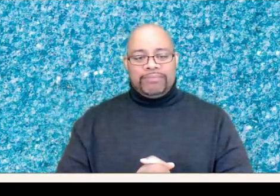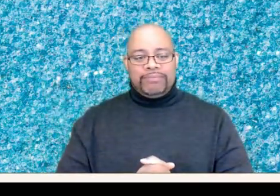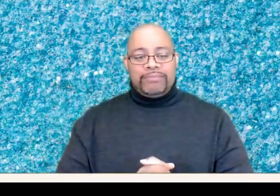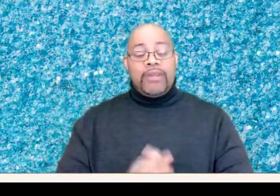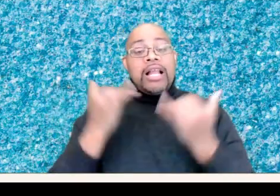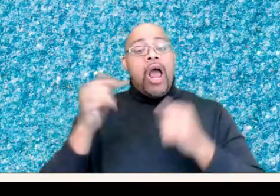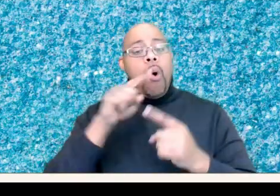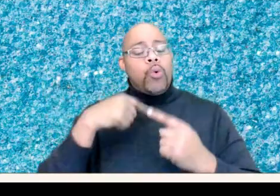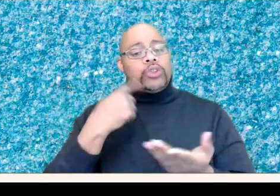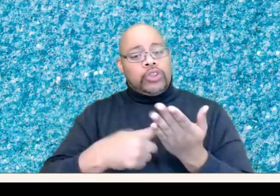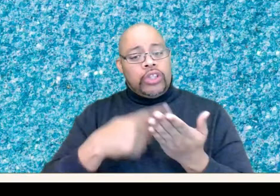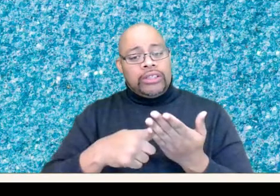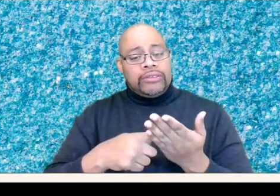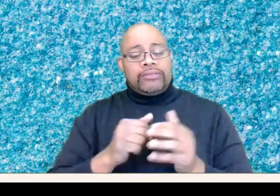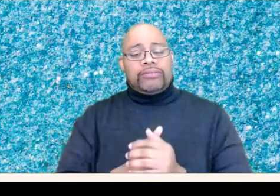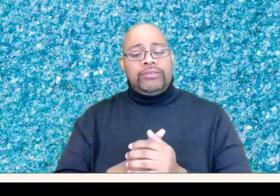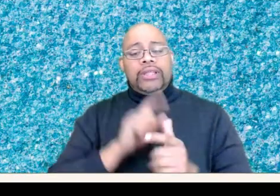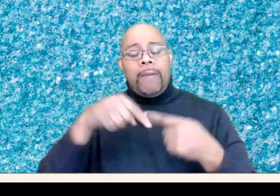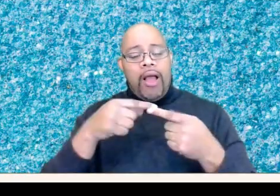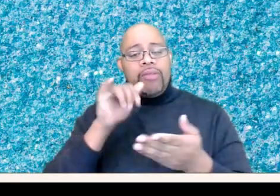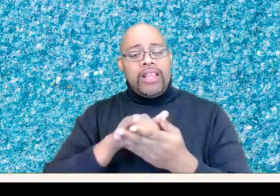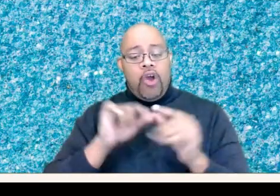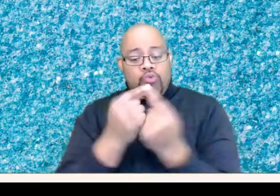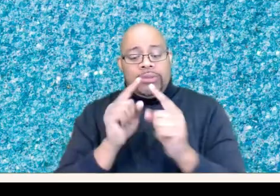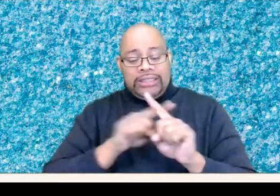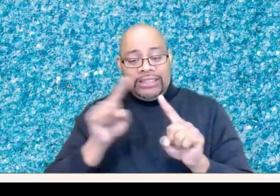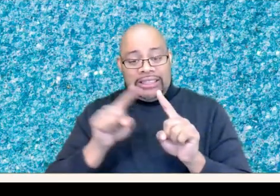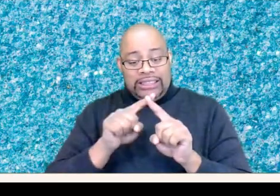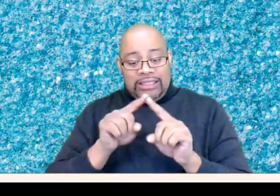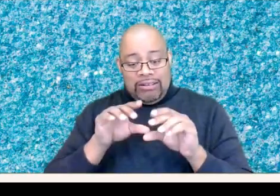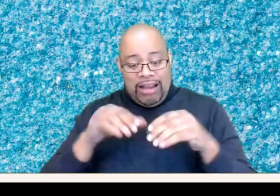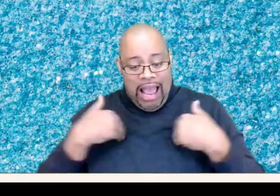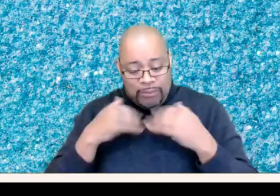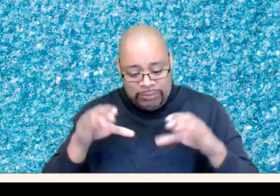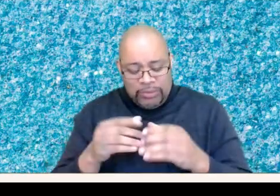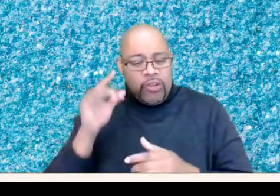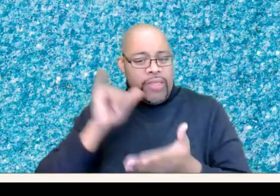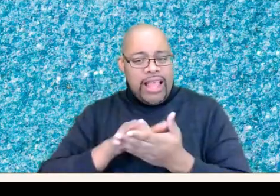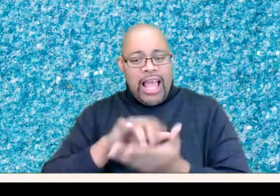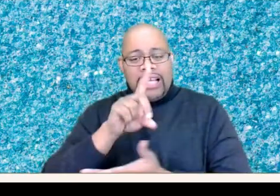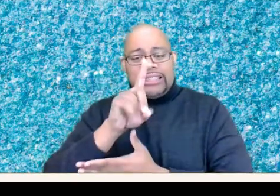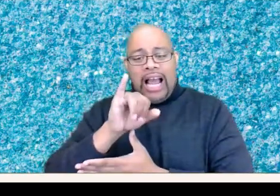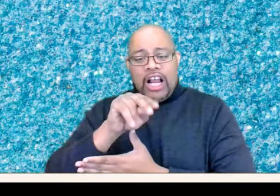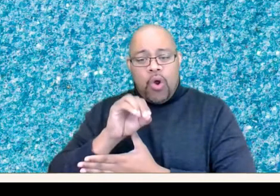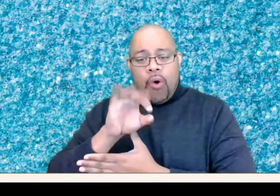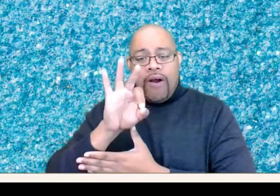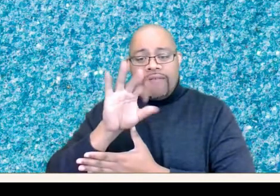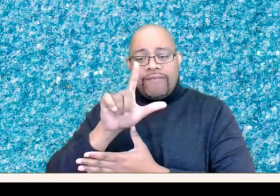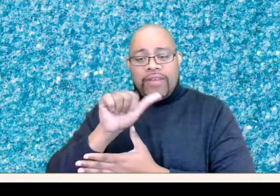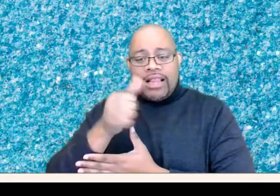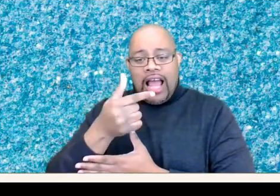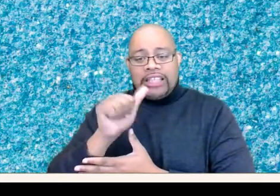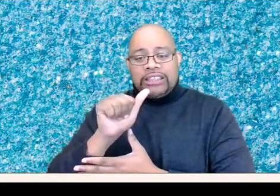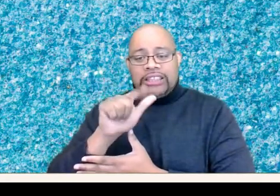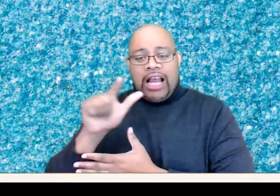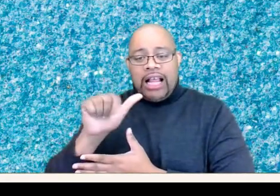Now, when we hear about these groups of microorganisms, you often hear the term dinoflagellates. And yes, the